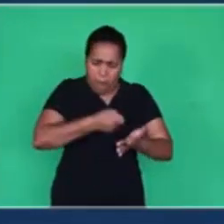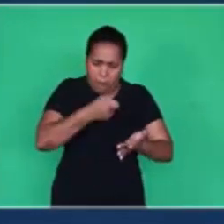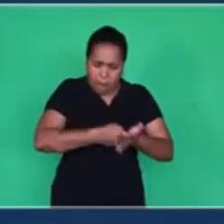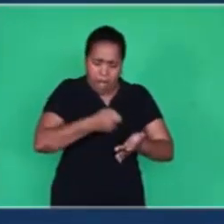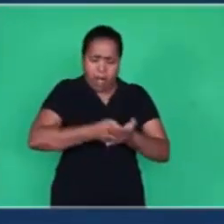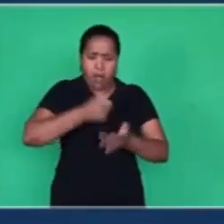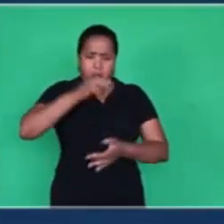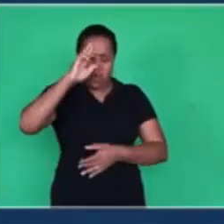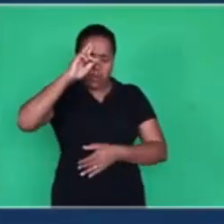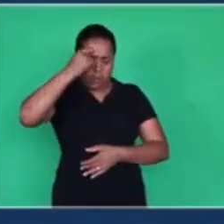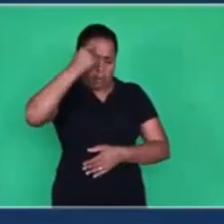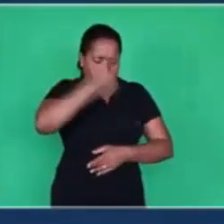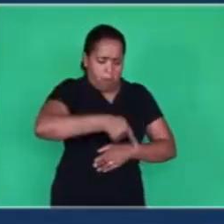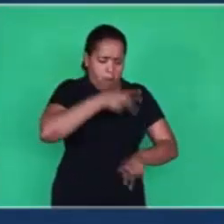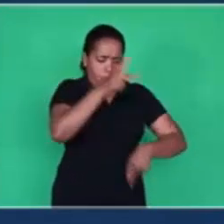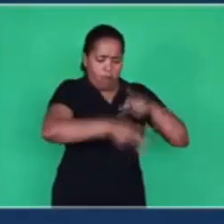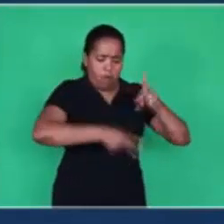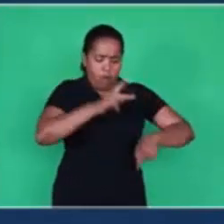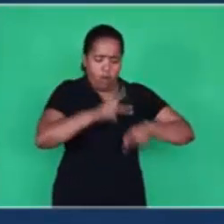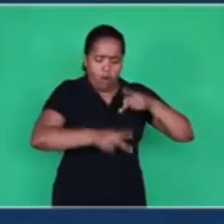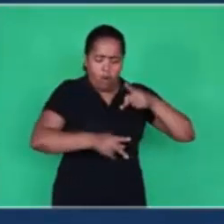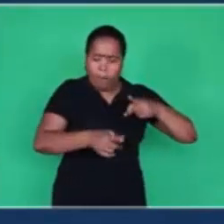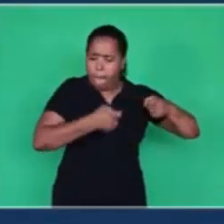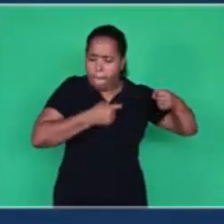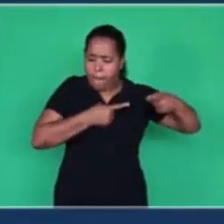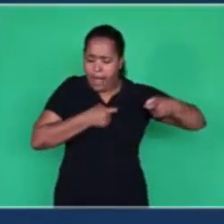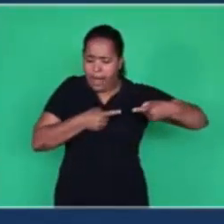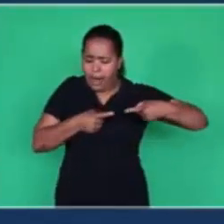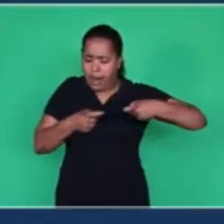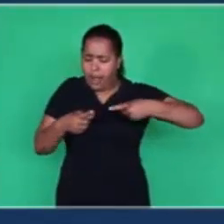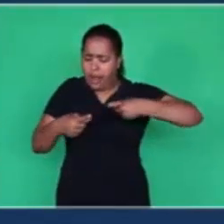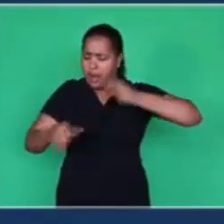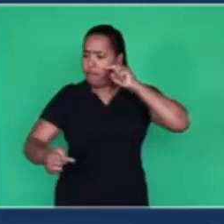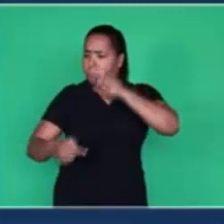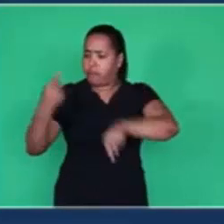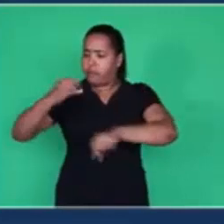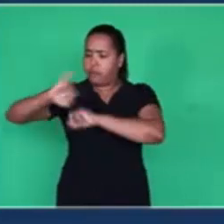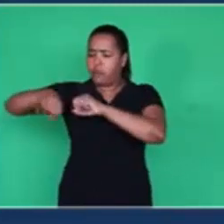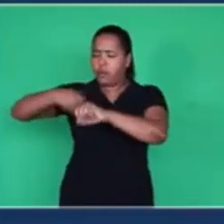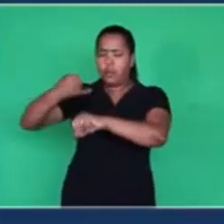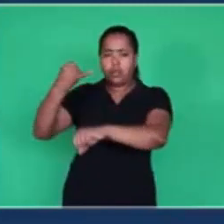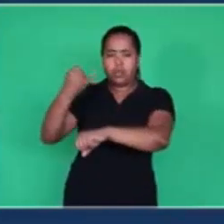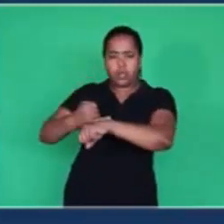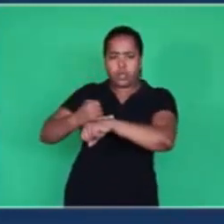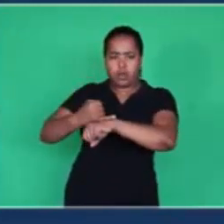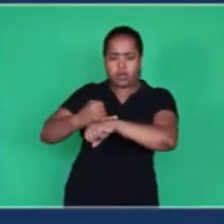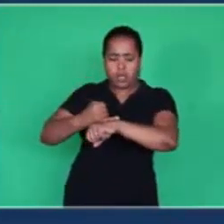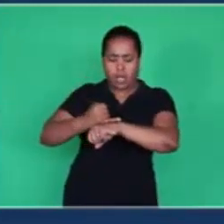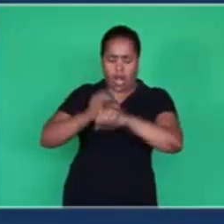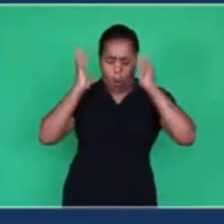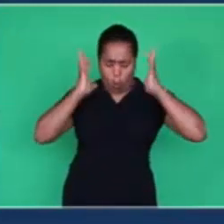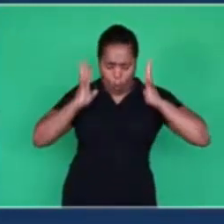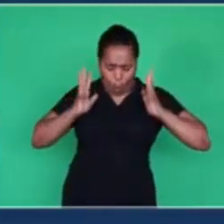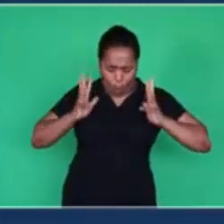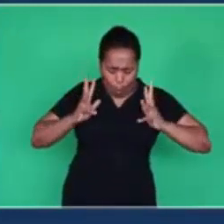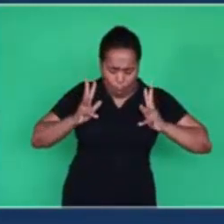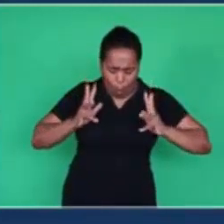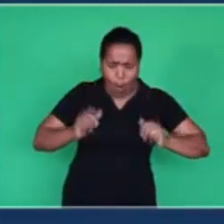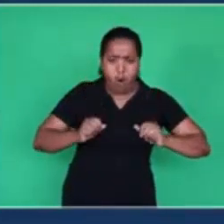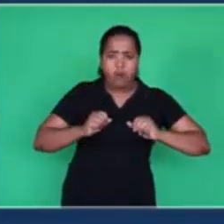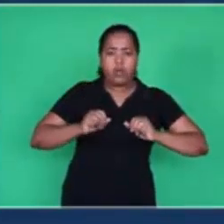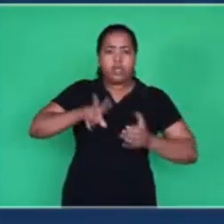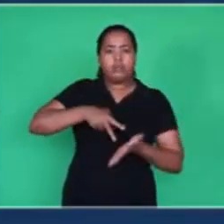while they stand on their feet. Their eyes shall dissolve in their sockets, and their tongues shall dissolve in their